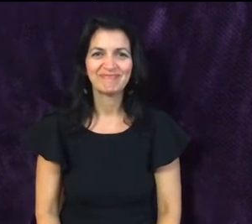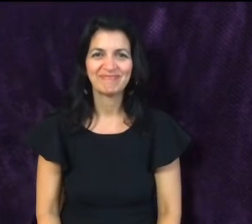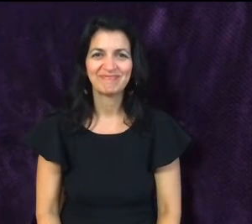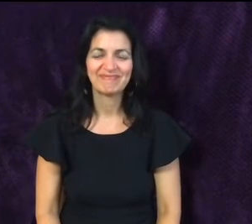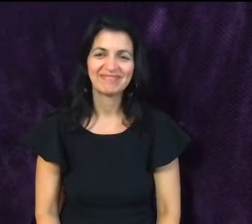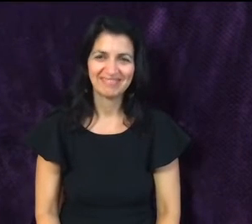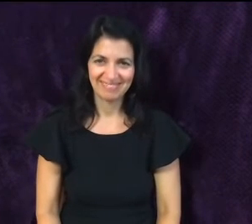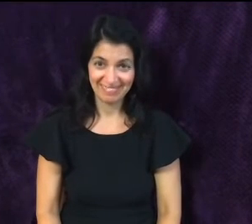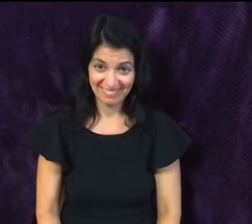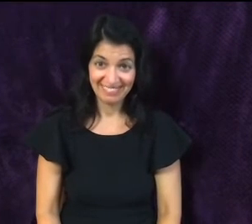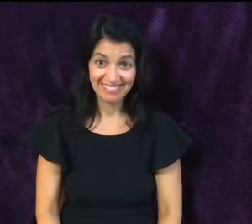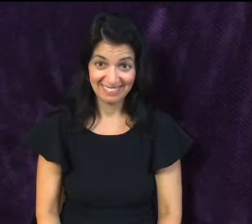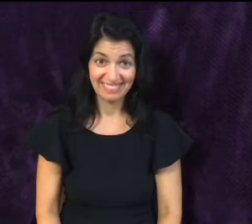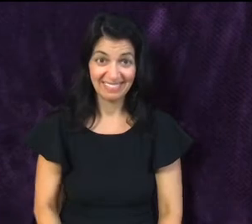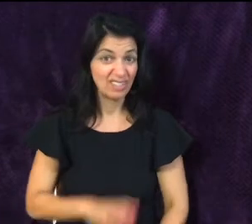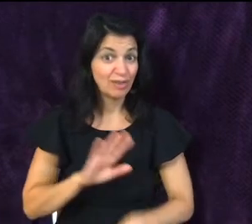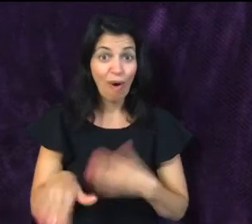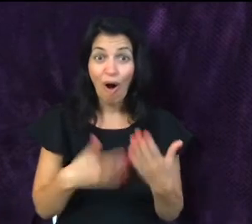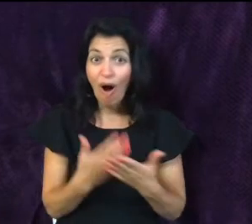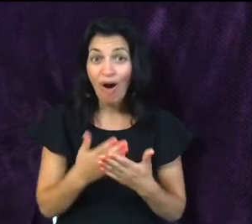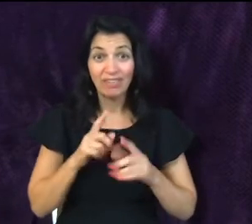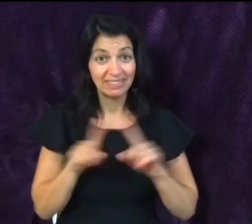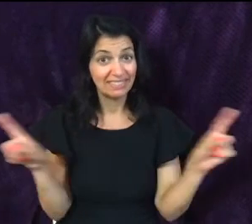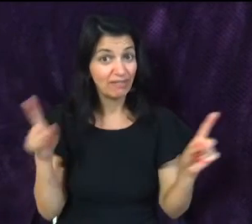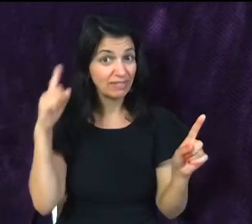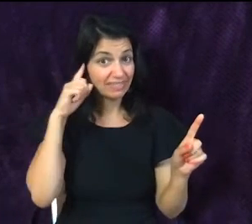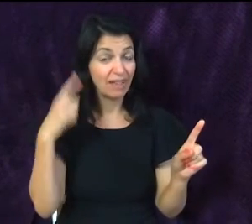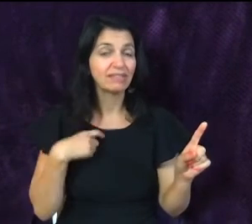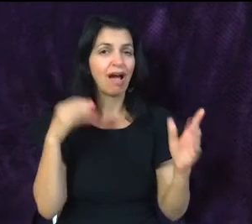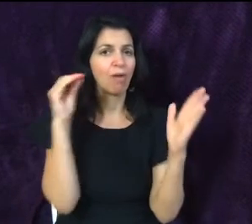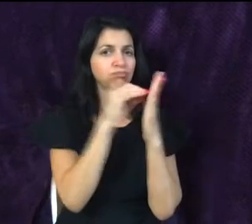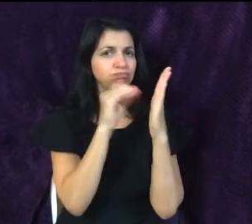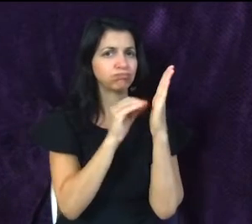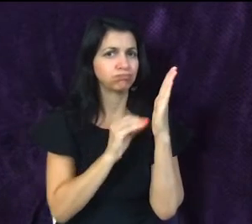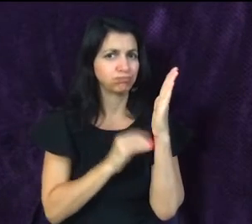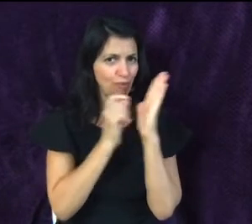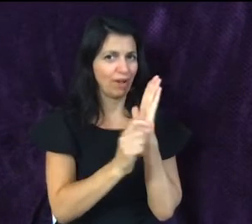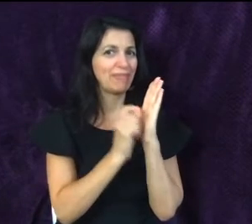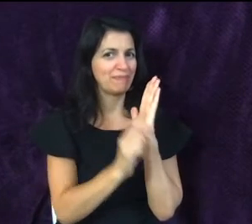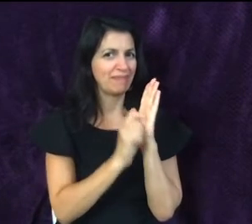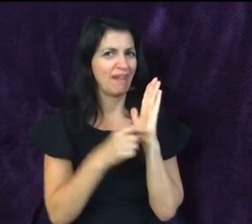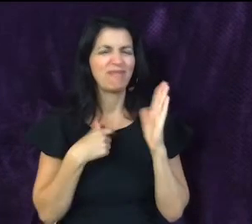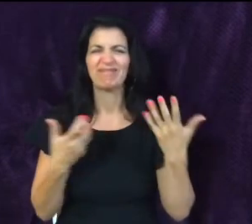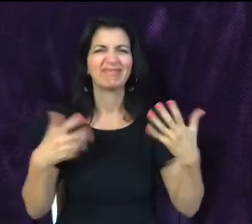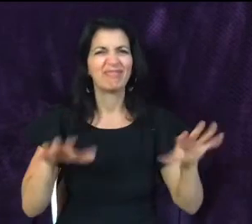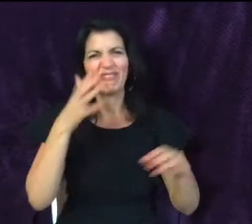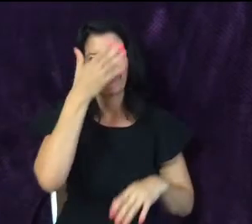So I'm going to write all those sounds down so I don't forget them.